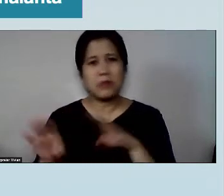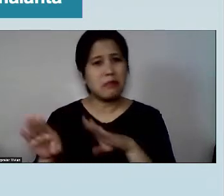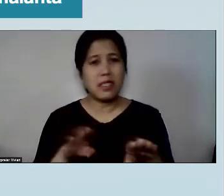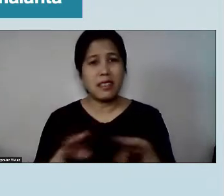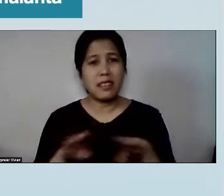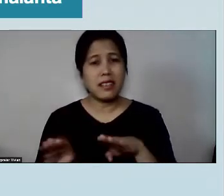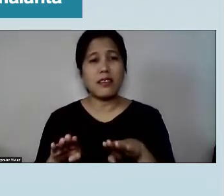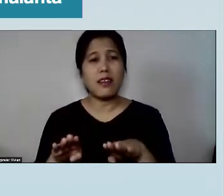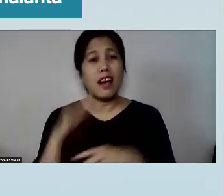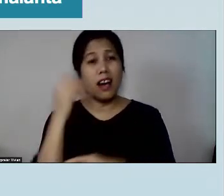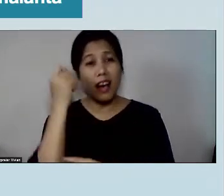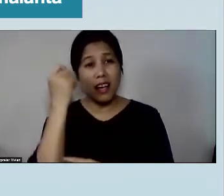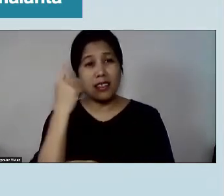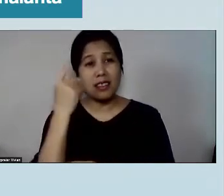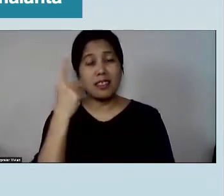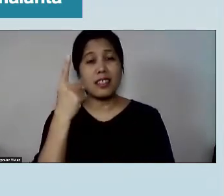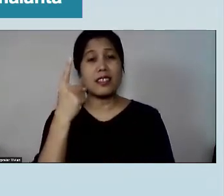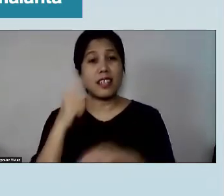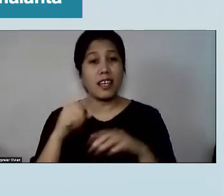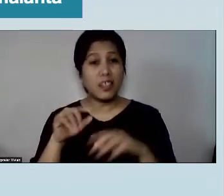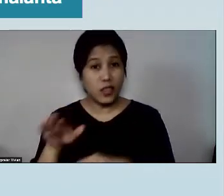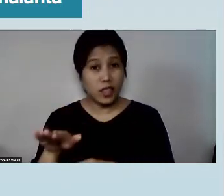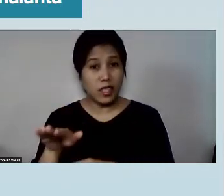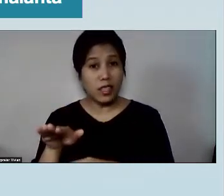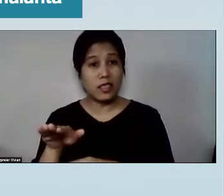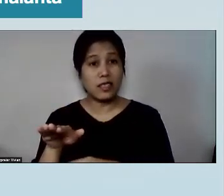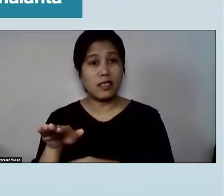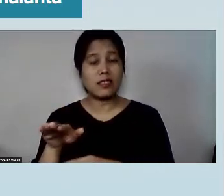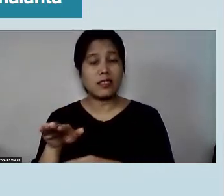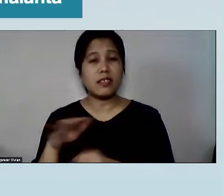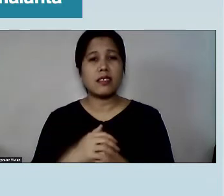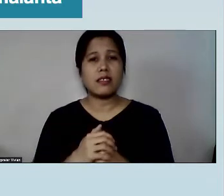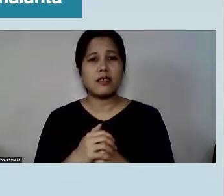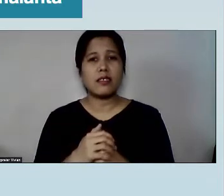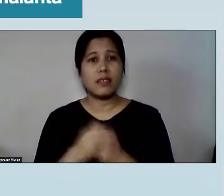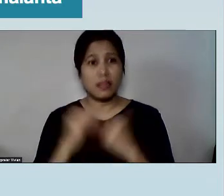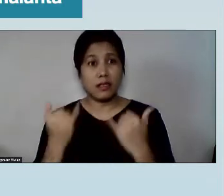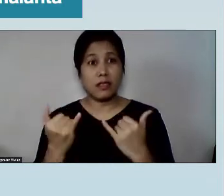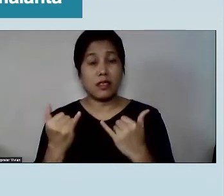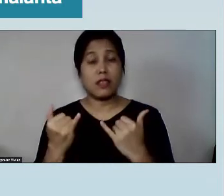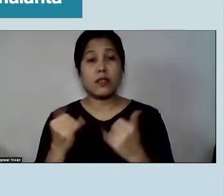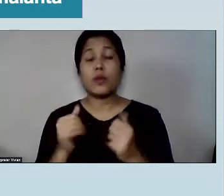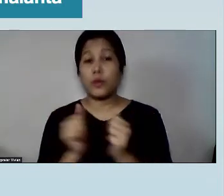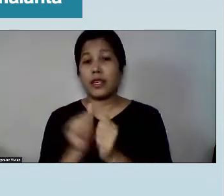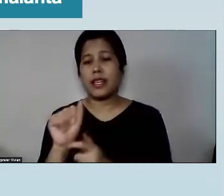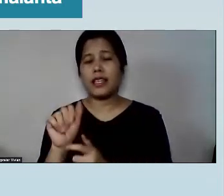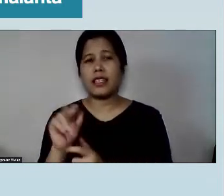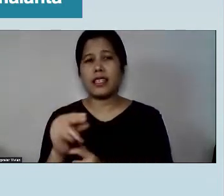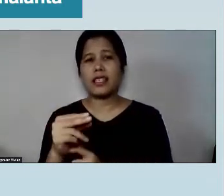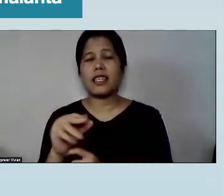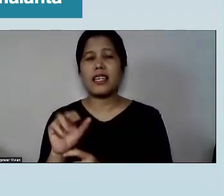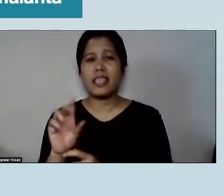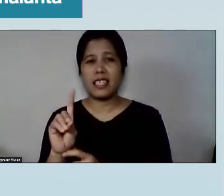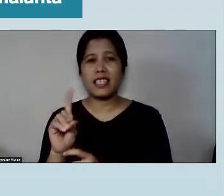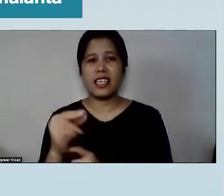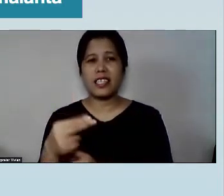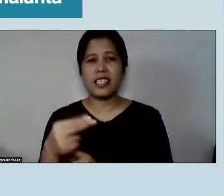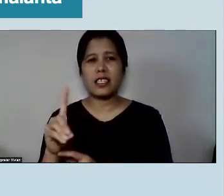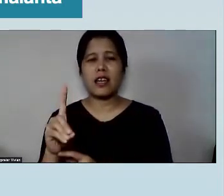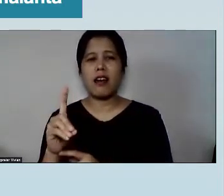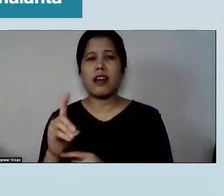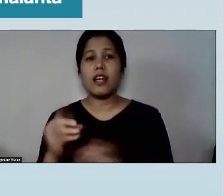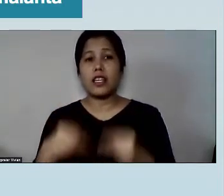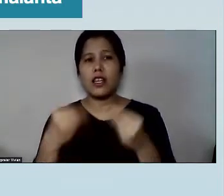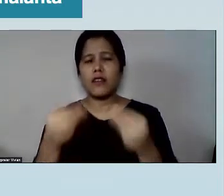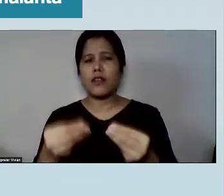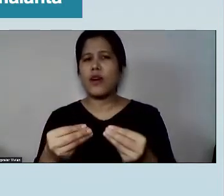So understanding a child coming from this point of view will make you give them some allowance,